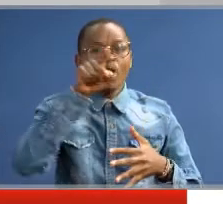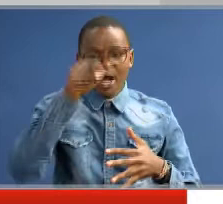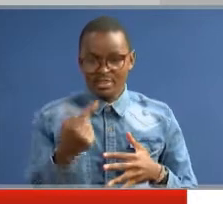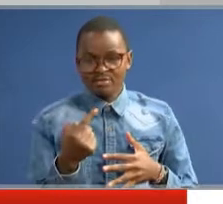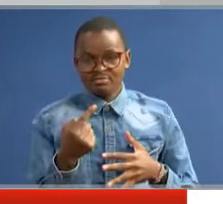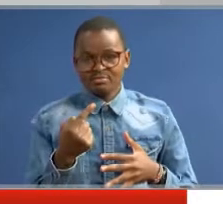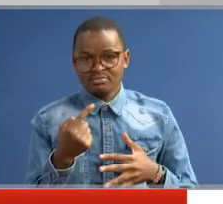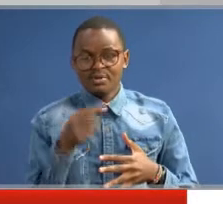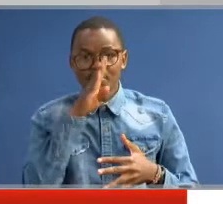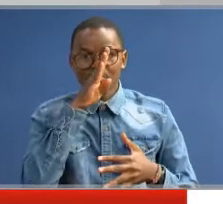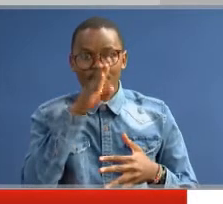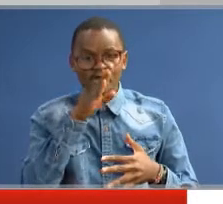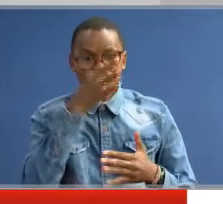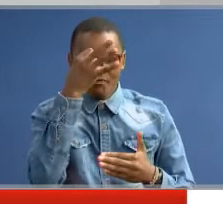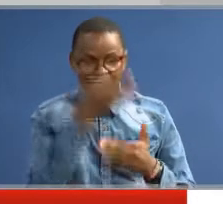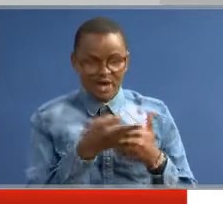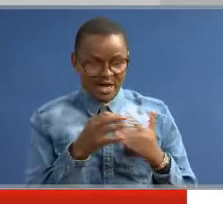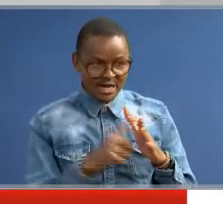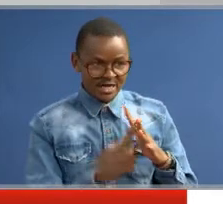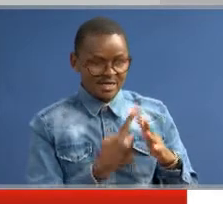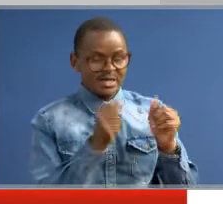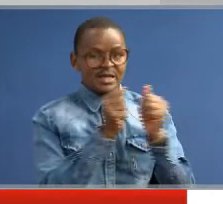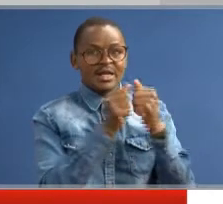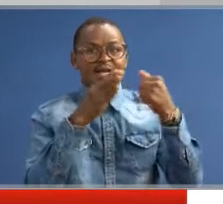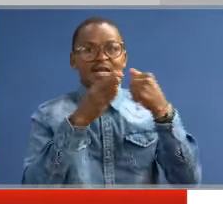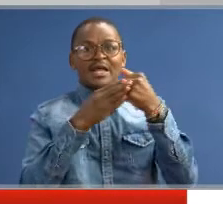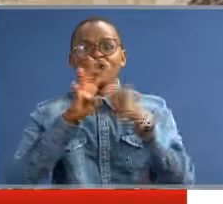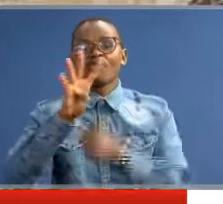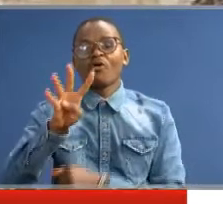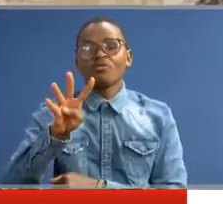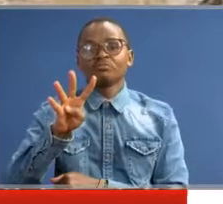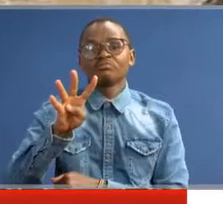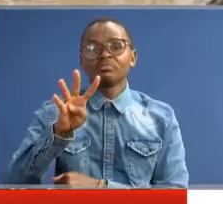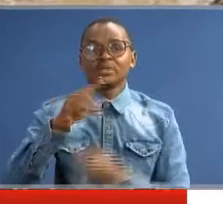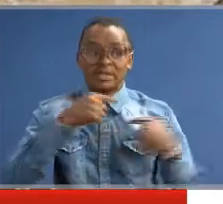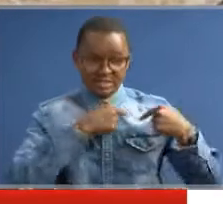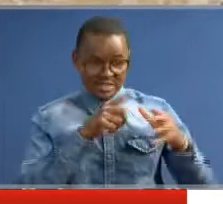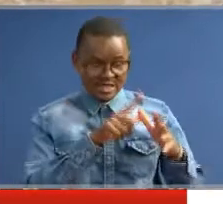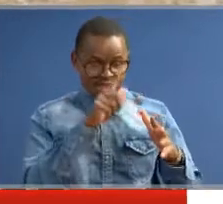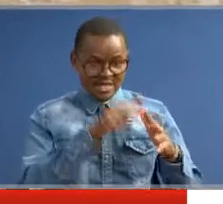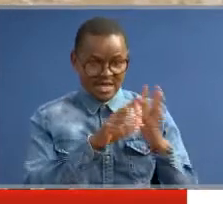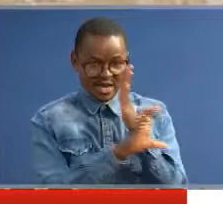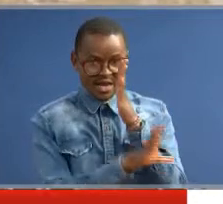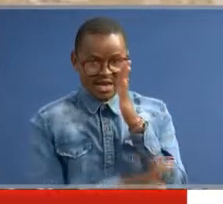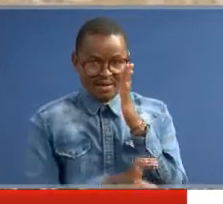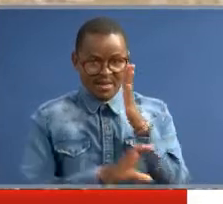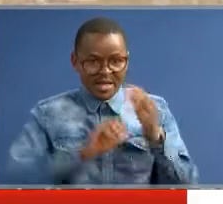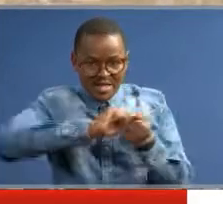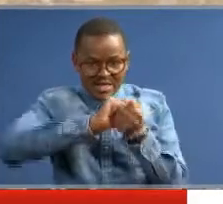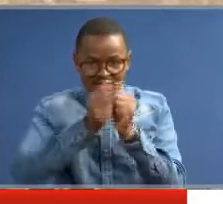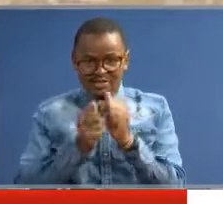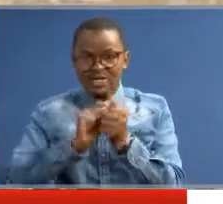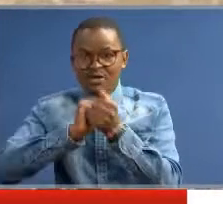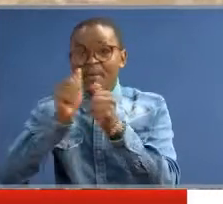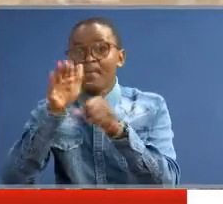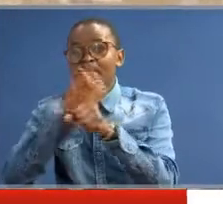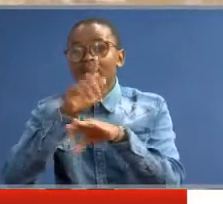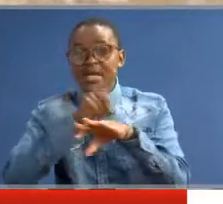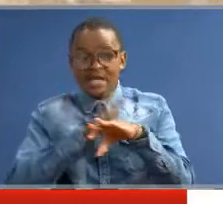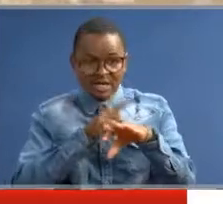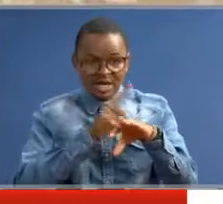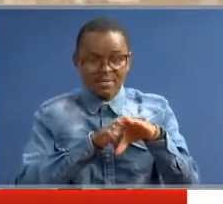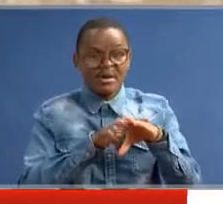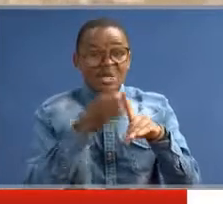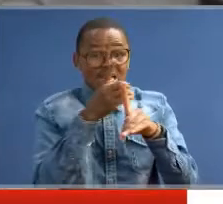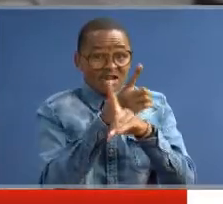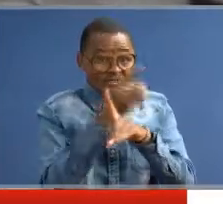1,000 shillings being finally launched in 1994. Since then, the country's notes have changed severally, assuming